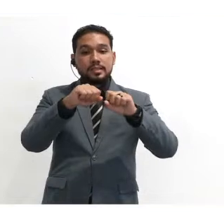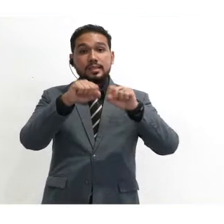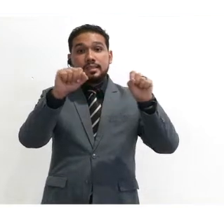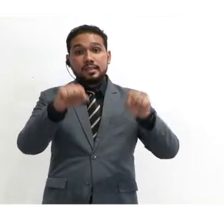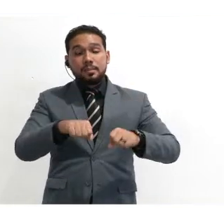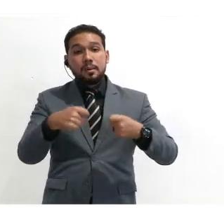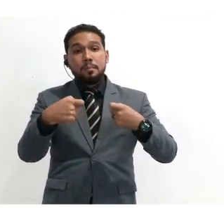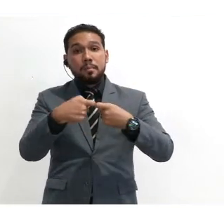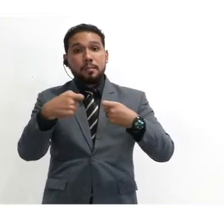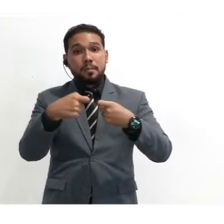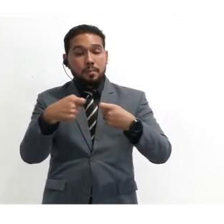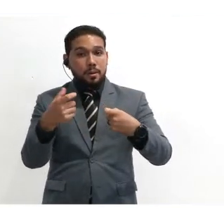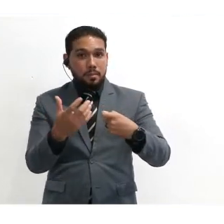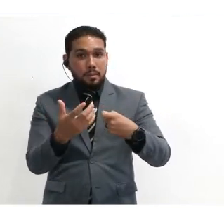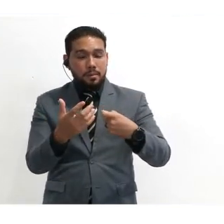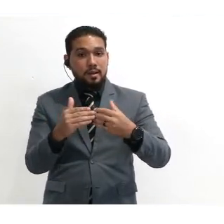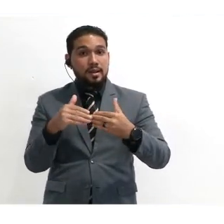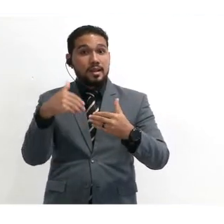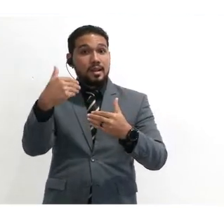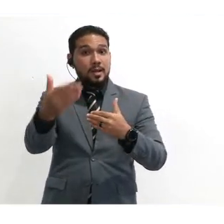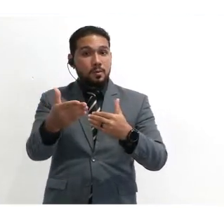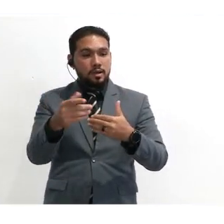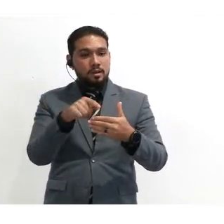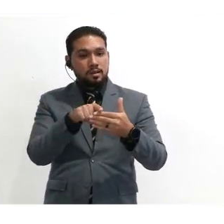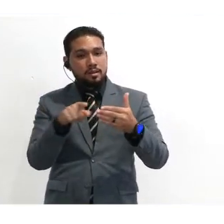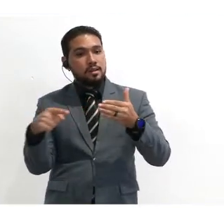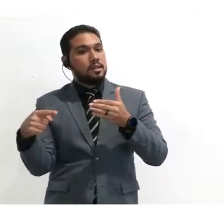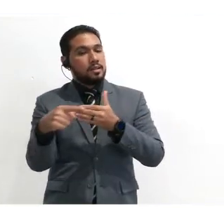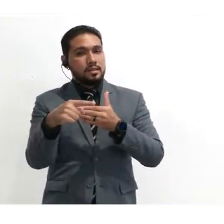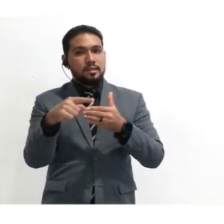to packaging because we didn't really have those type of people.